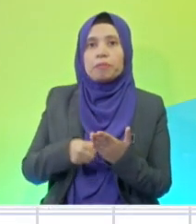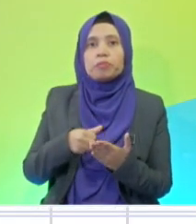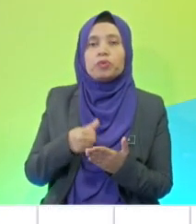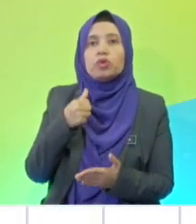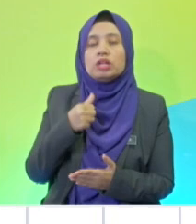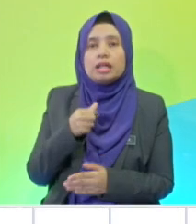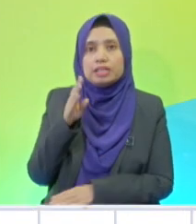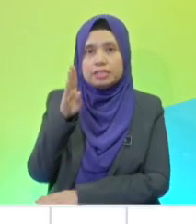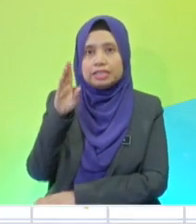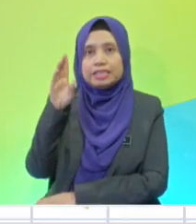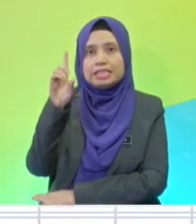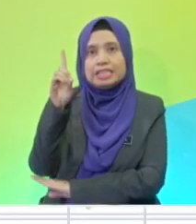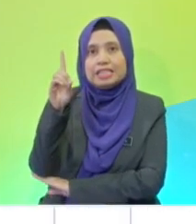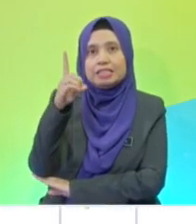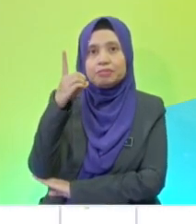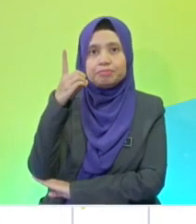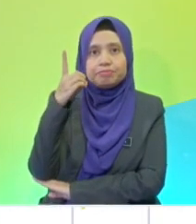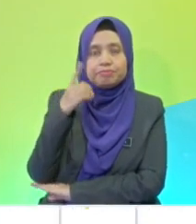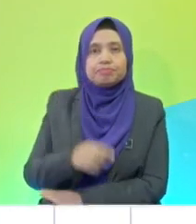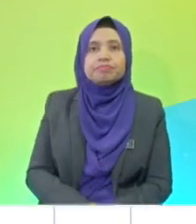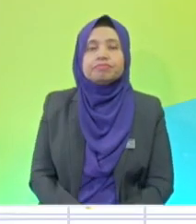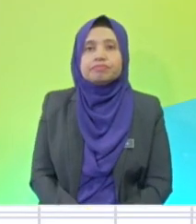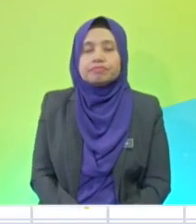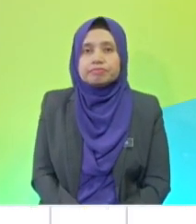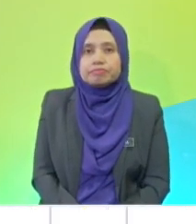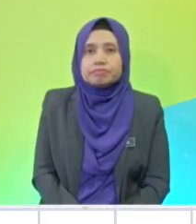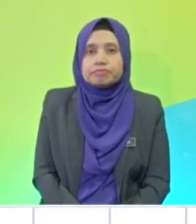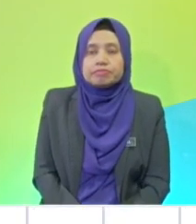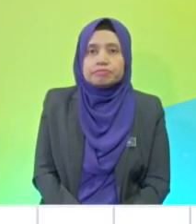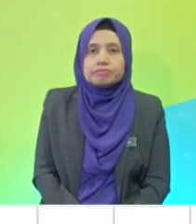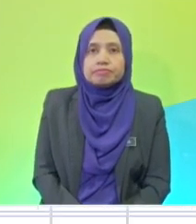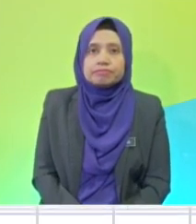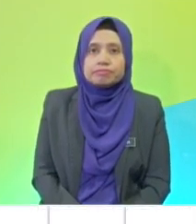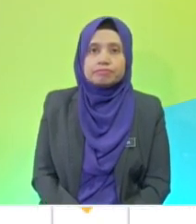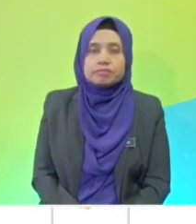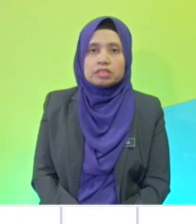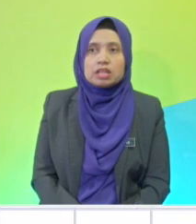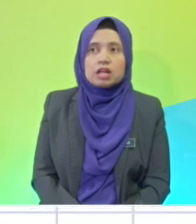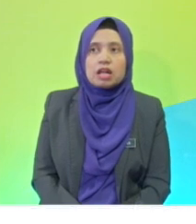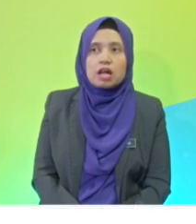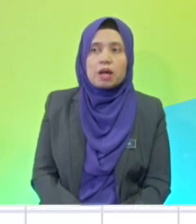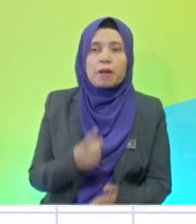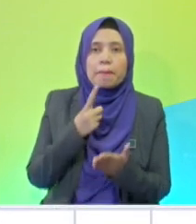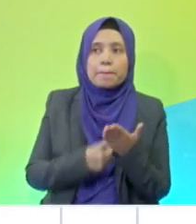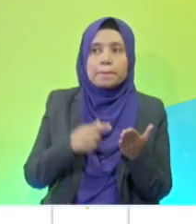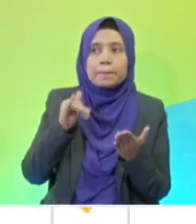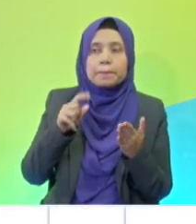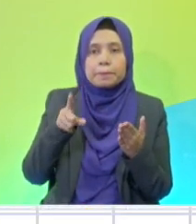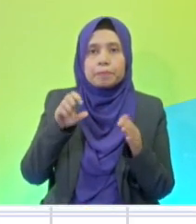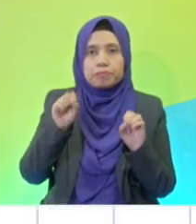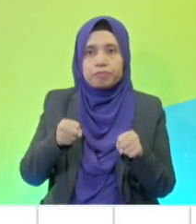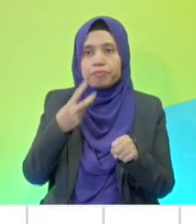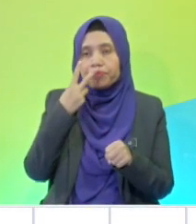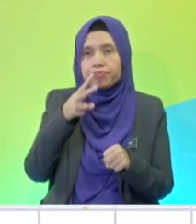D, Shamimi. Okay. Okay, we will see. Okay, what is the item that you can see in the